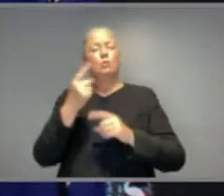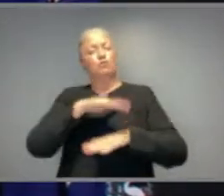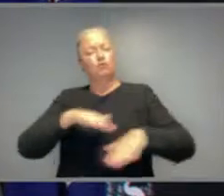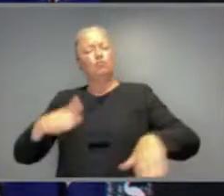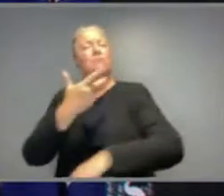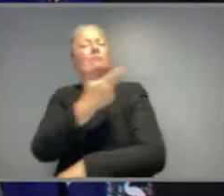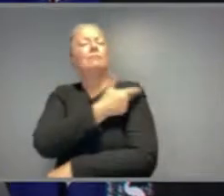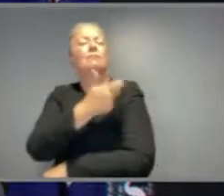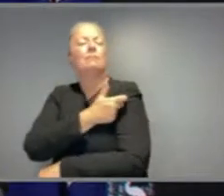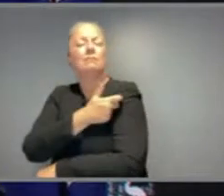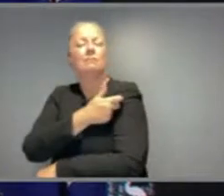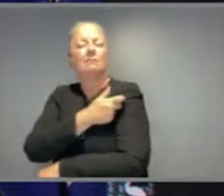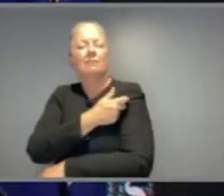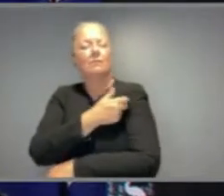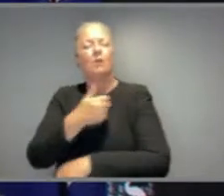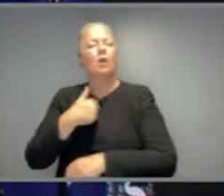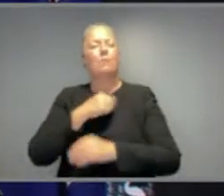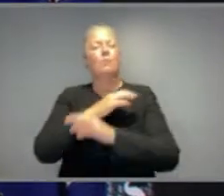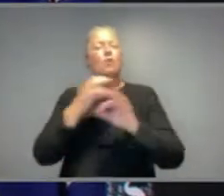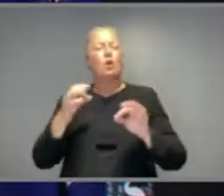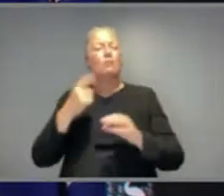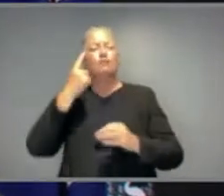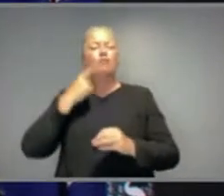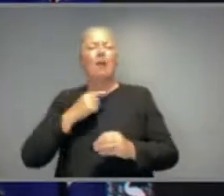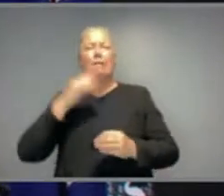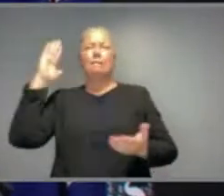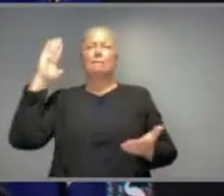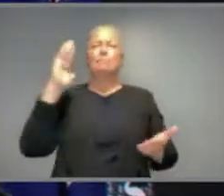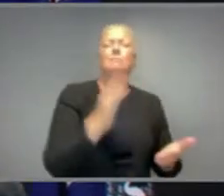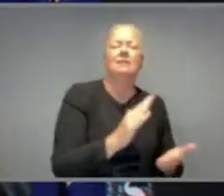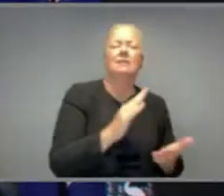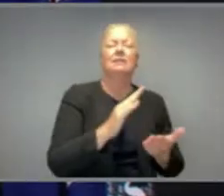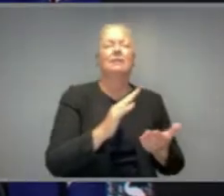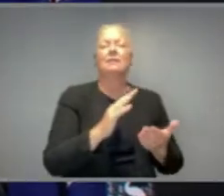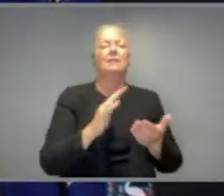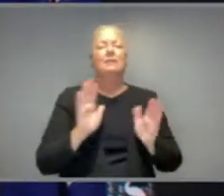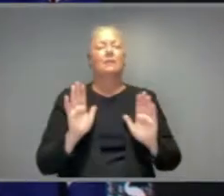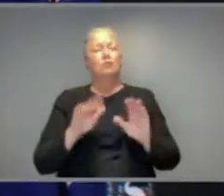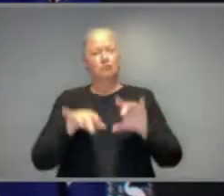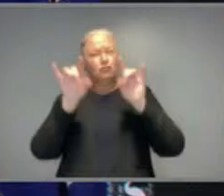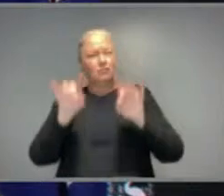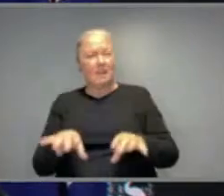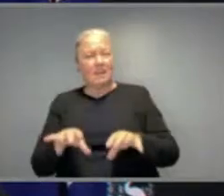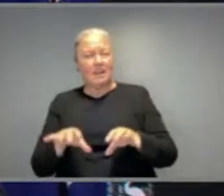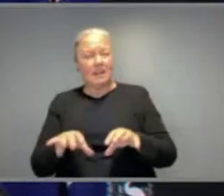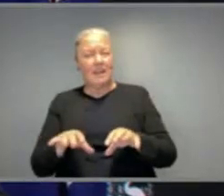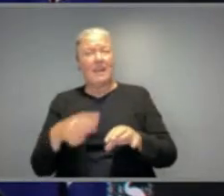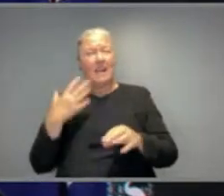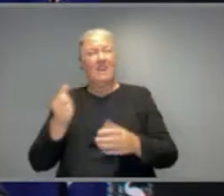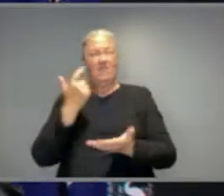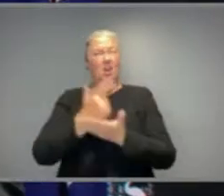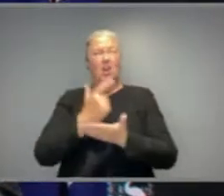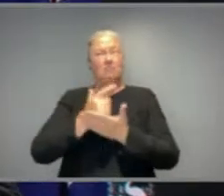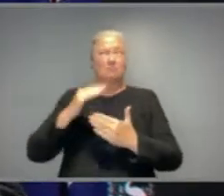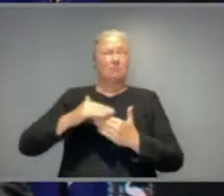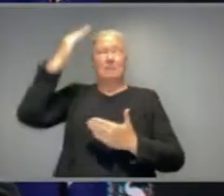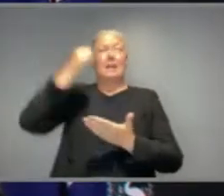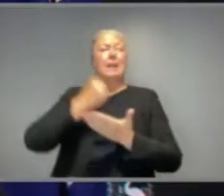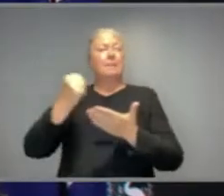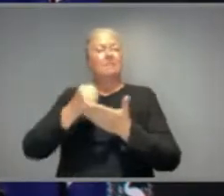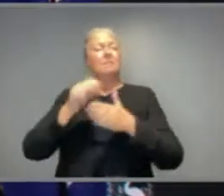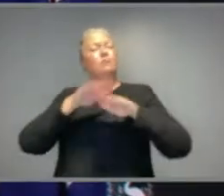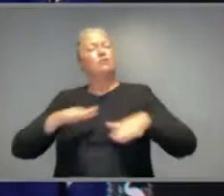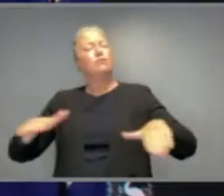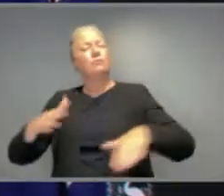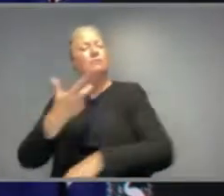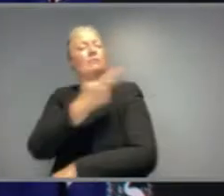to massively increase child immunisation rates because Australia already has high child immunisation rates. It wasn't about